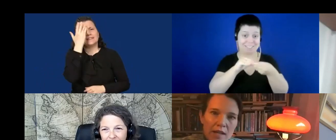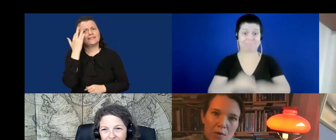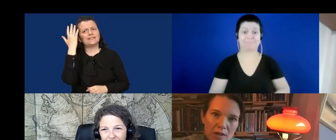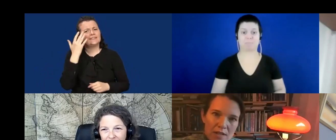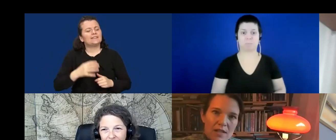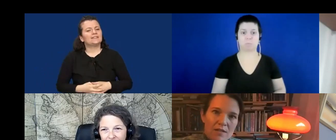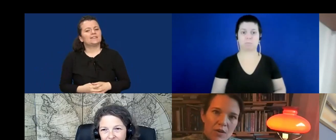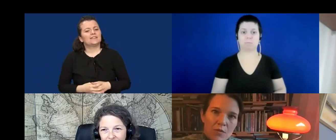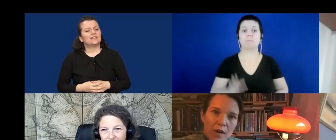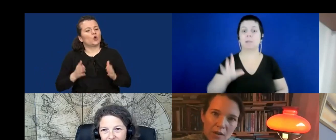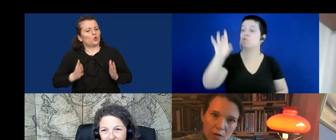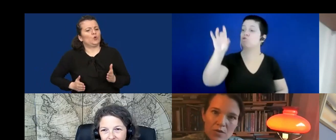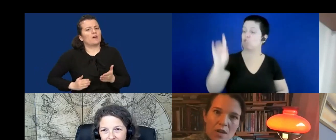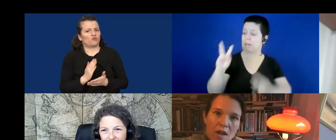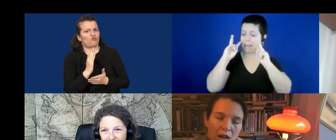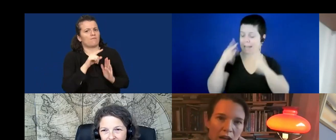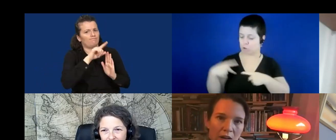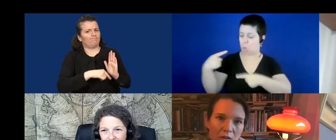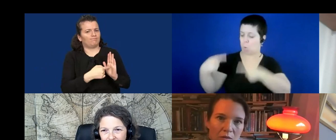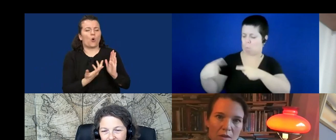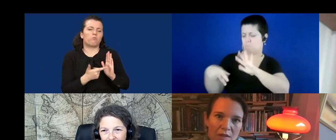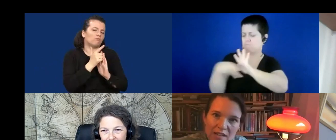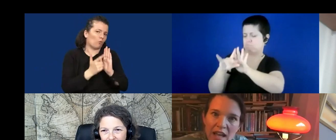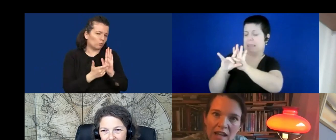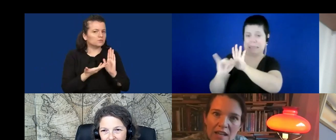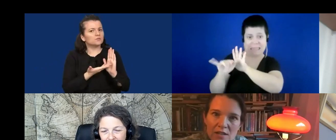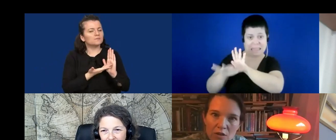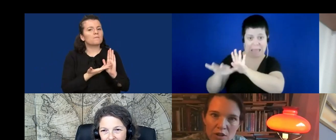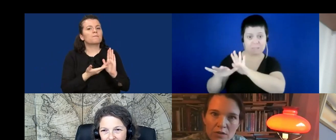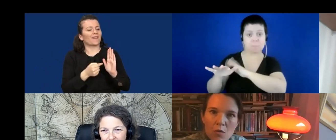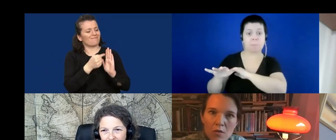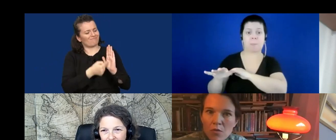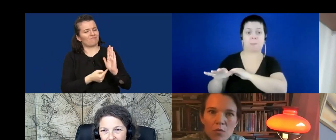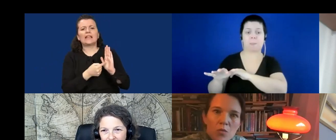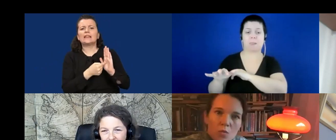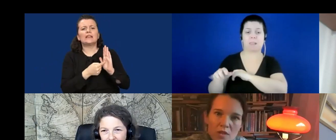human rights policies and human rights laws, they tell us not